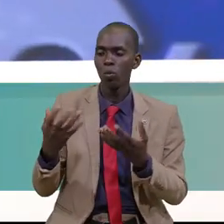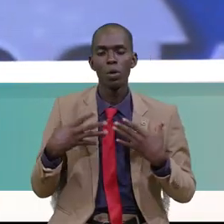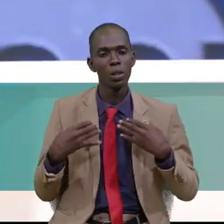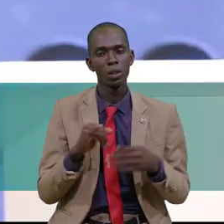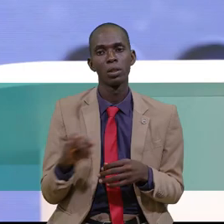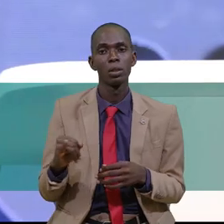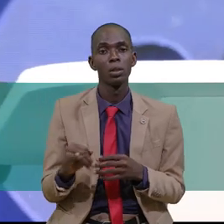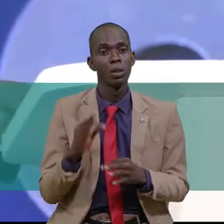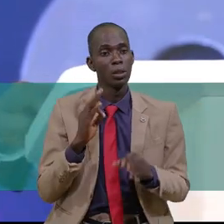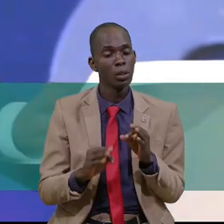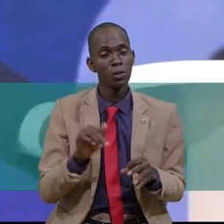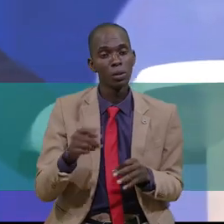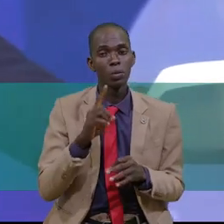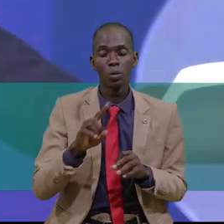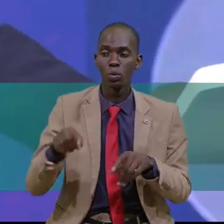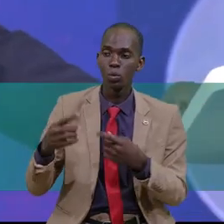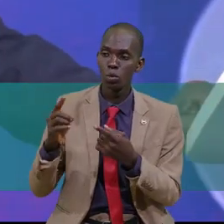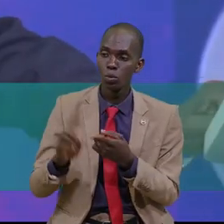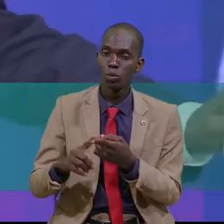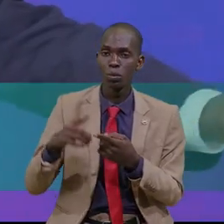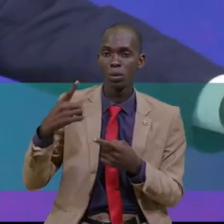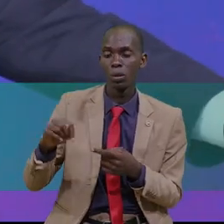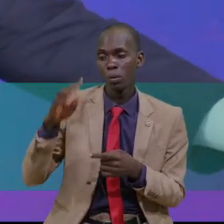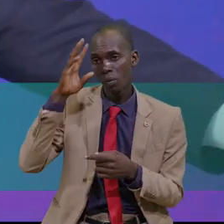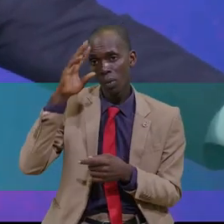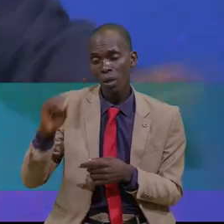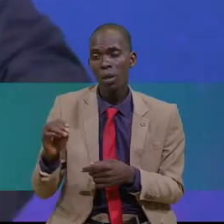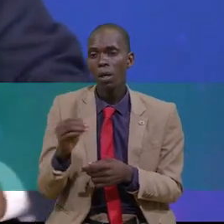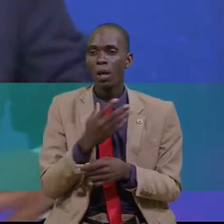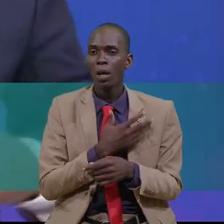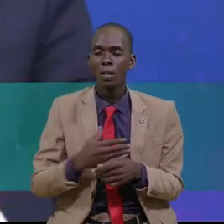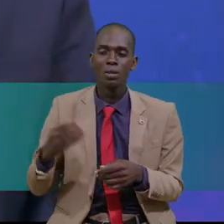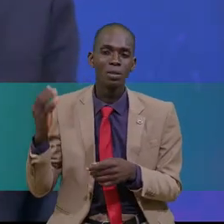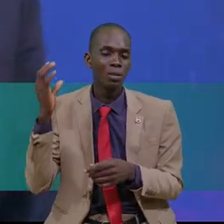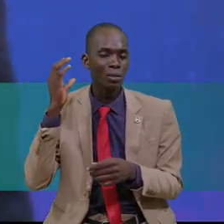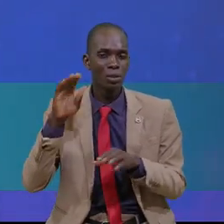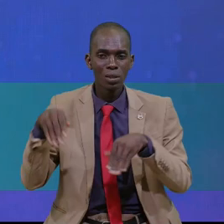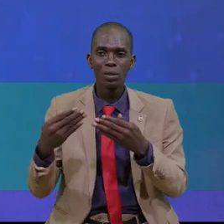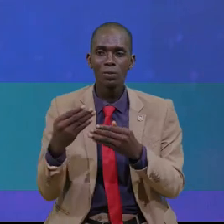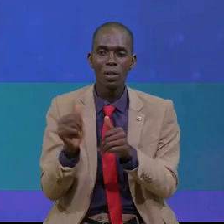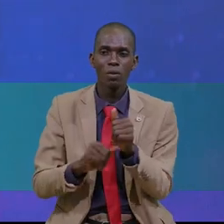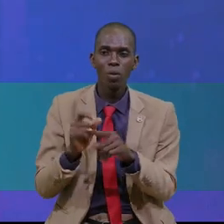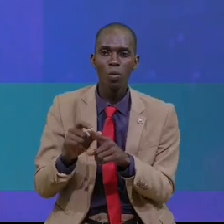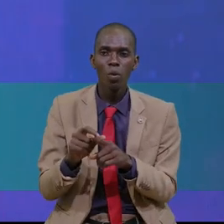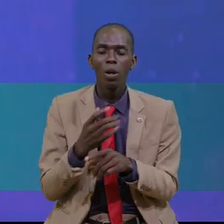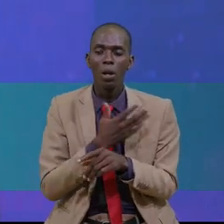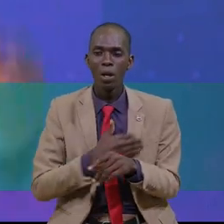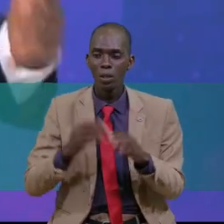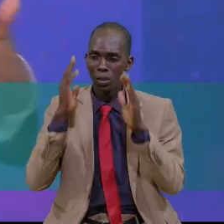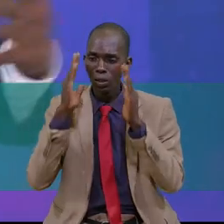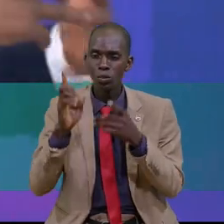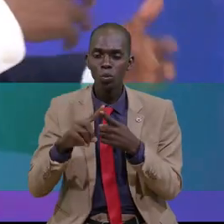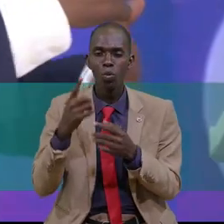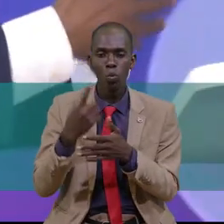to every word and he gives the earnest heed to what the bank manager is